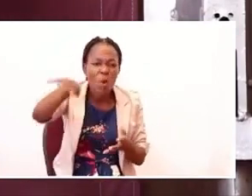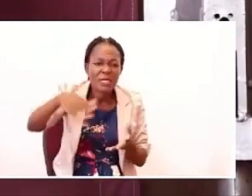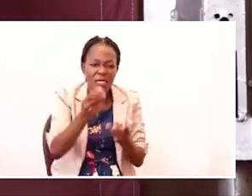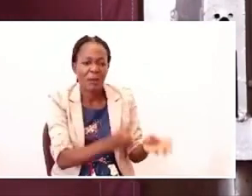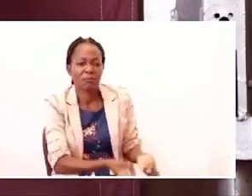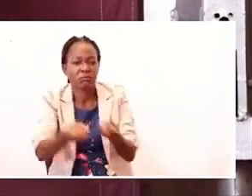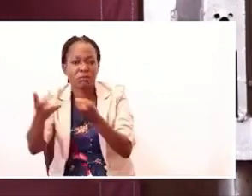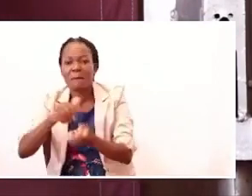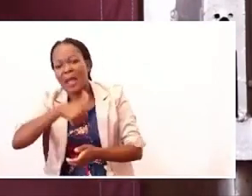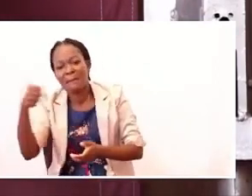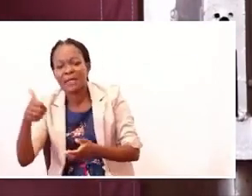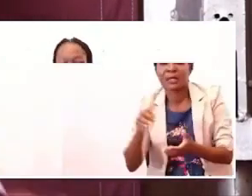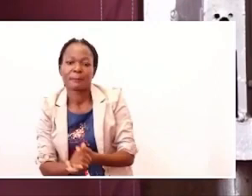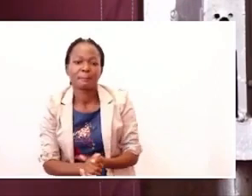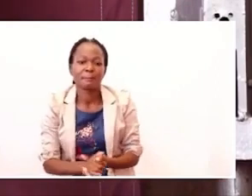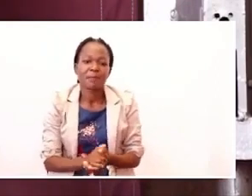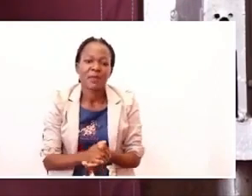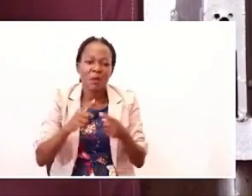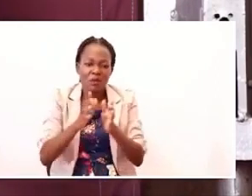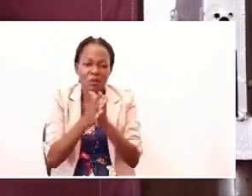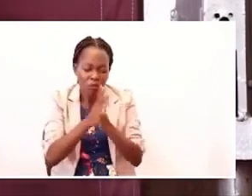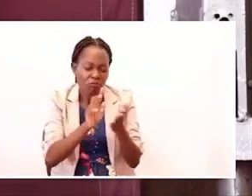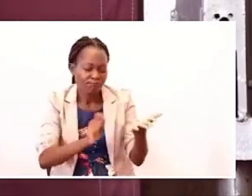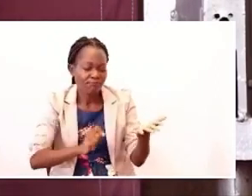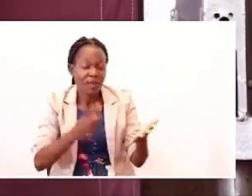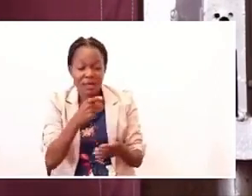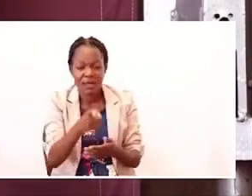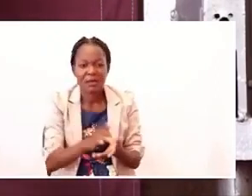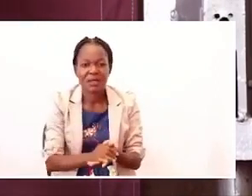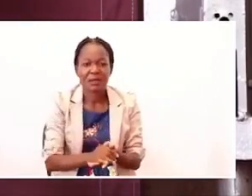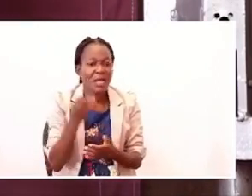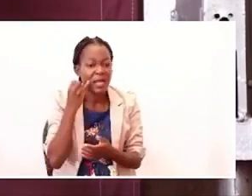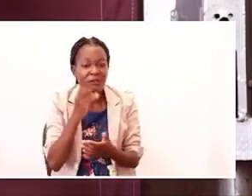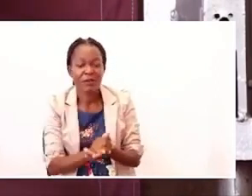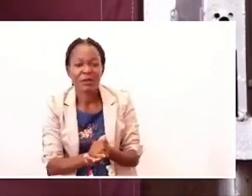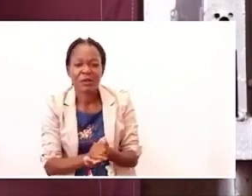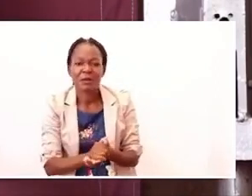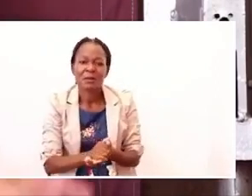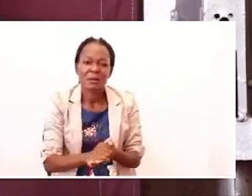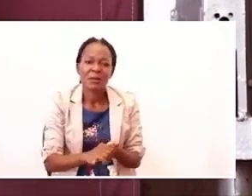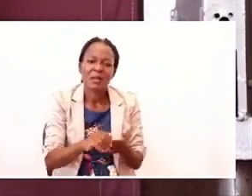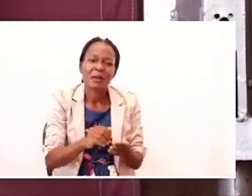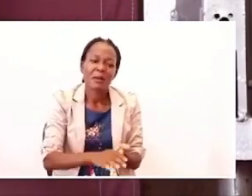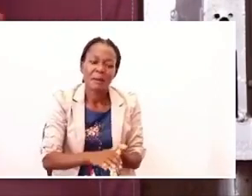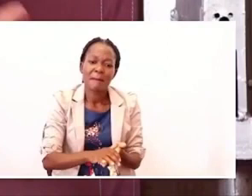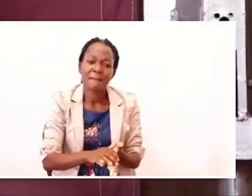sector. And in the literature, there is an argument that if you have banks that simply